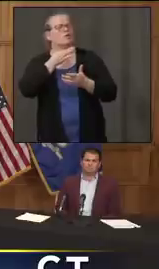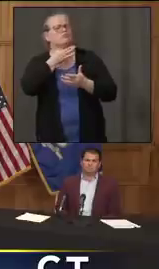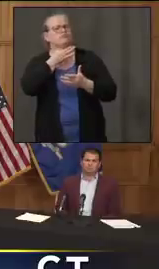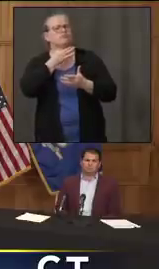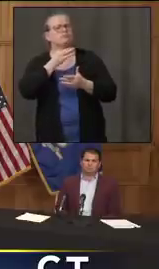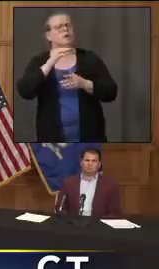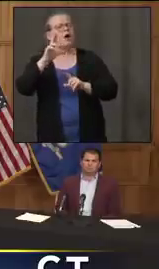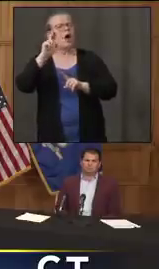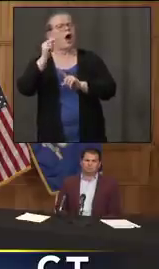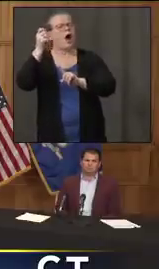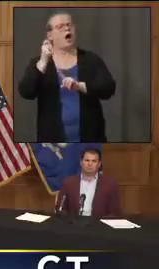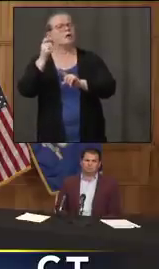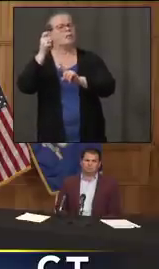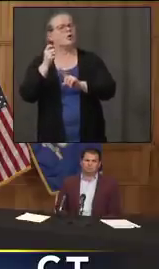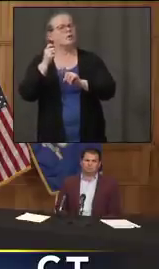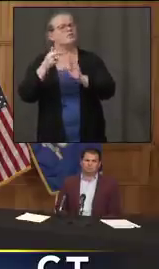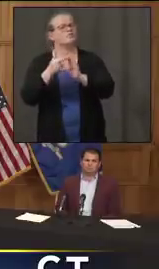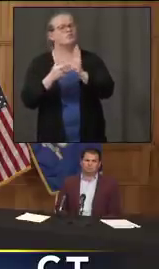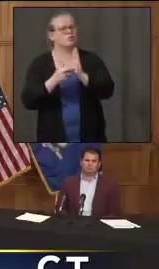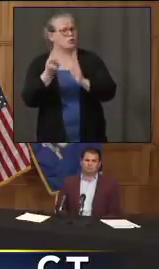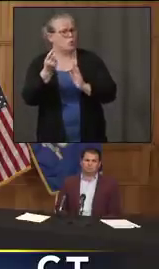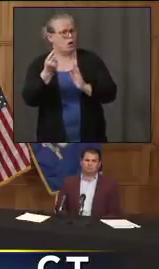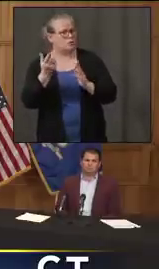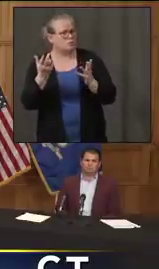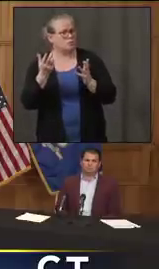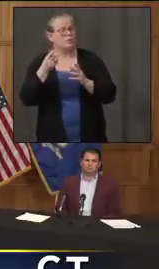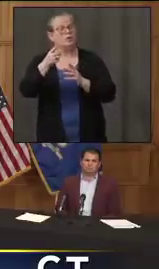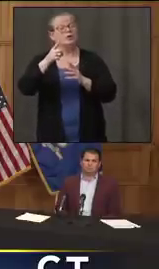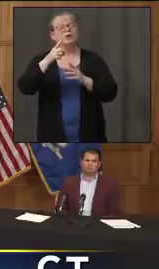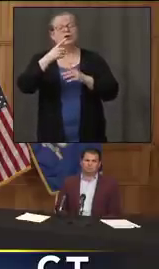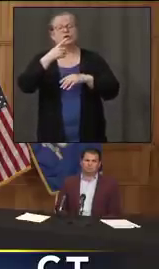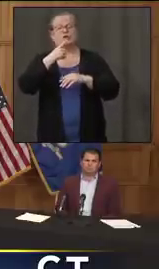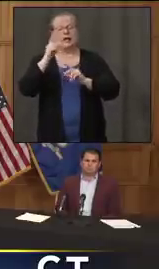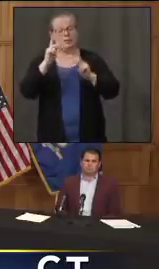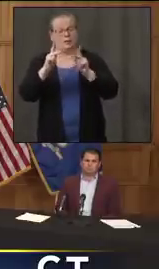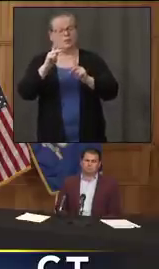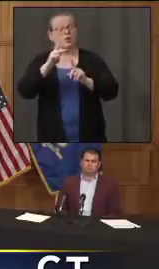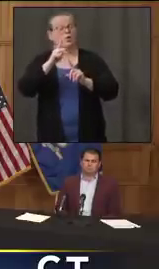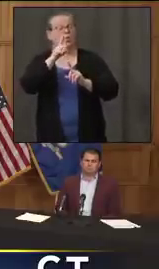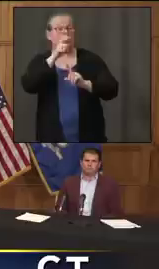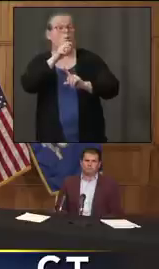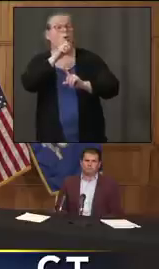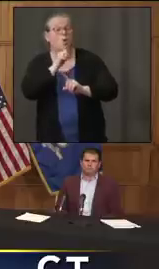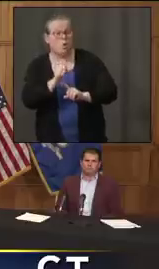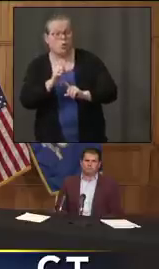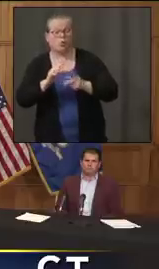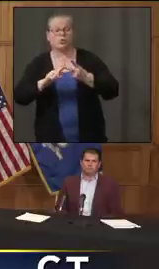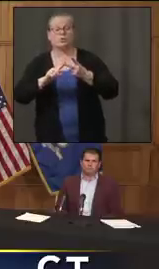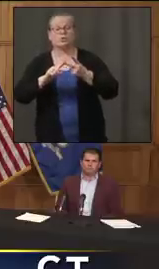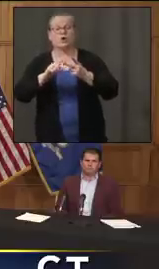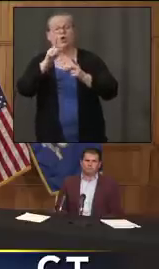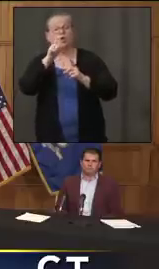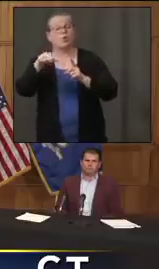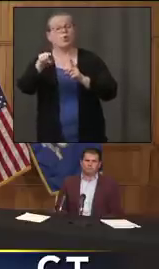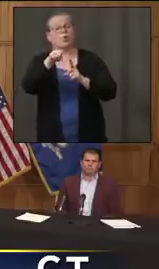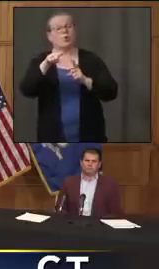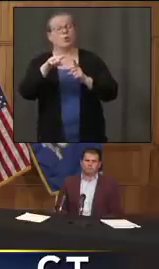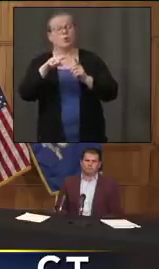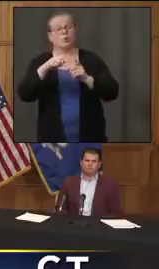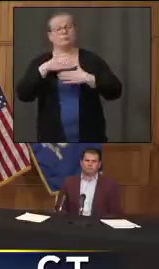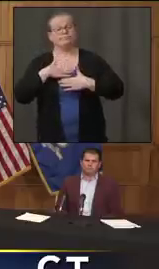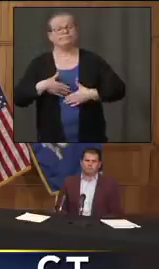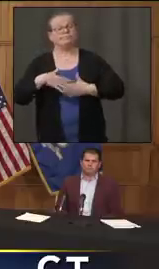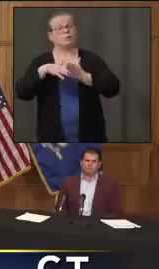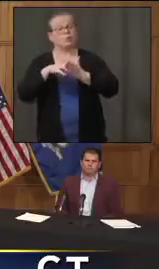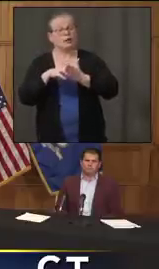that you want people who are at risk or older not to go back to work. Will they continue to be eligible for